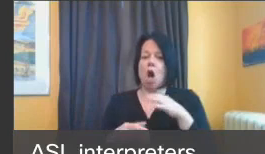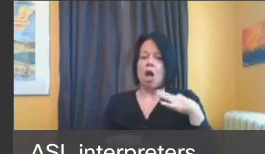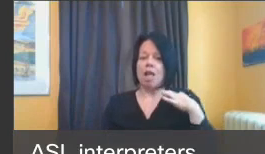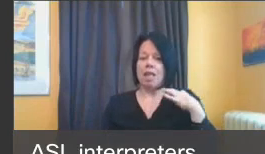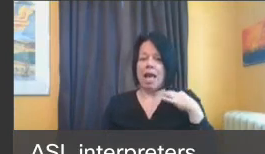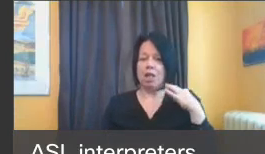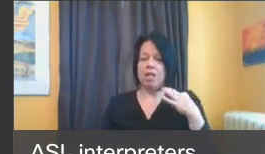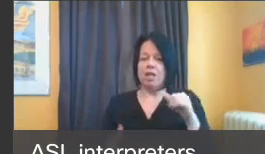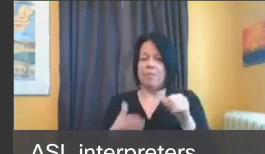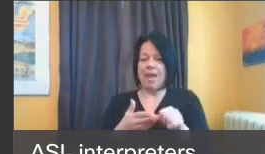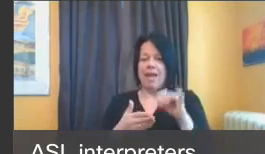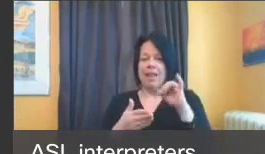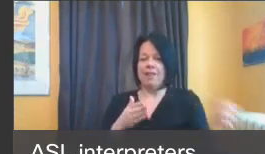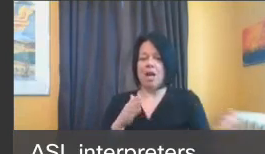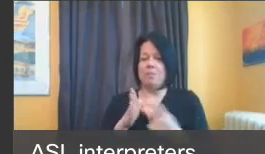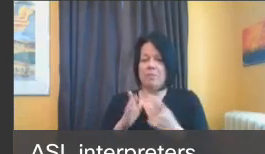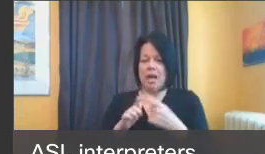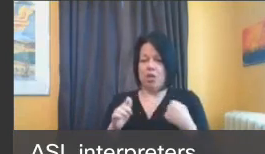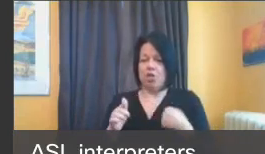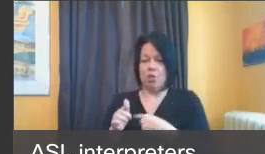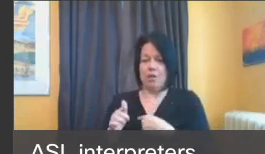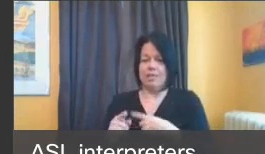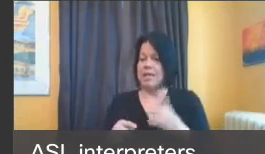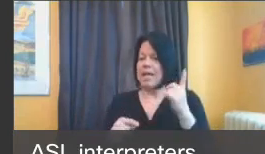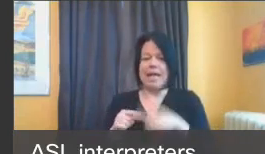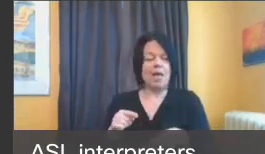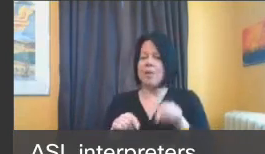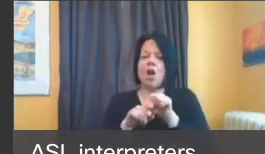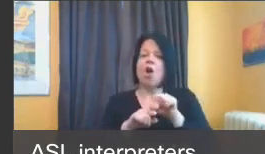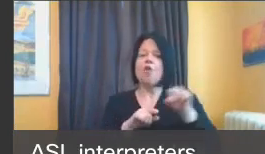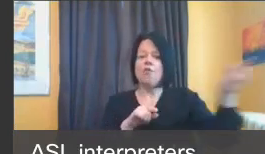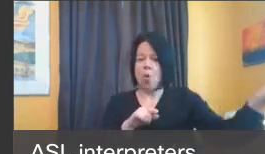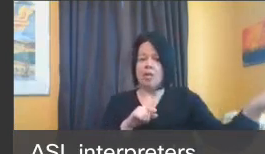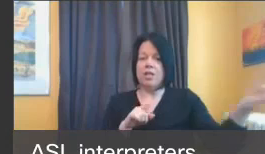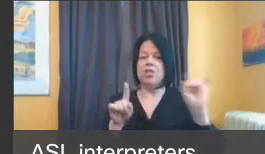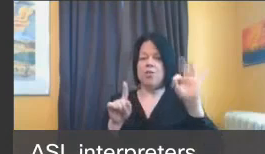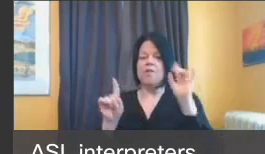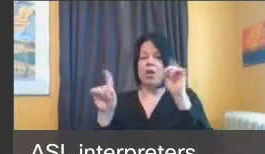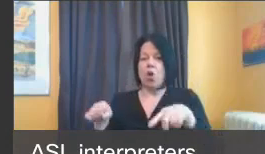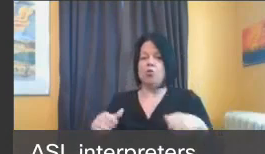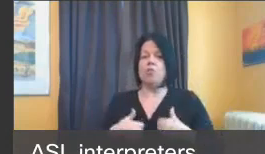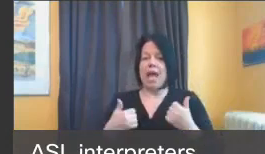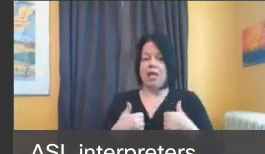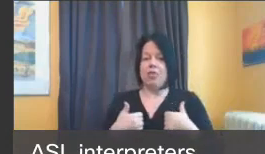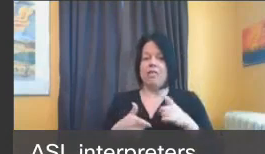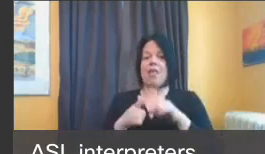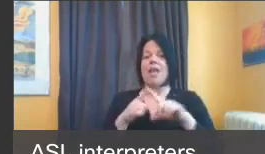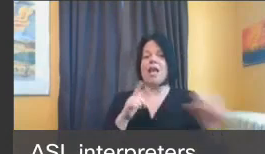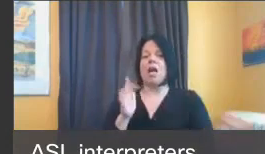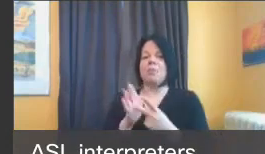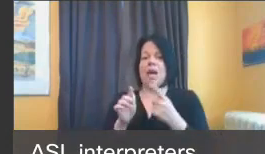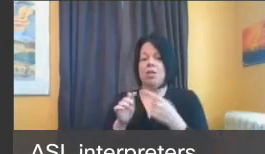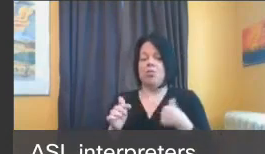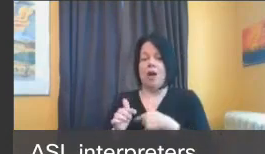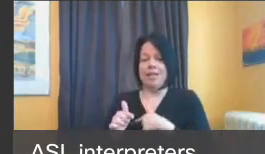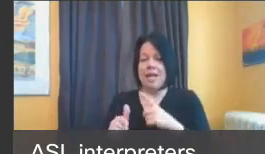it's returned to us, it can't be forwarded, right? So if it goes to an address and it gets returned, then we